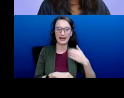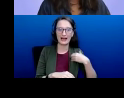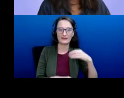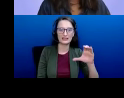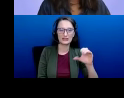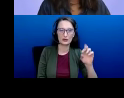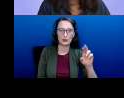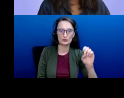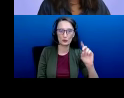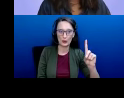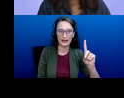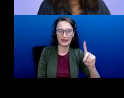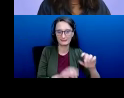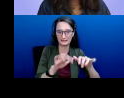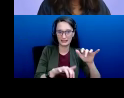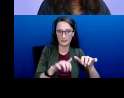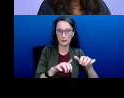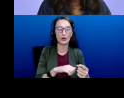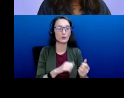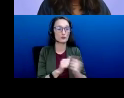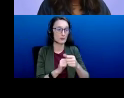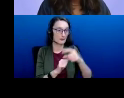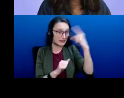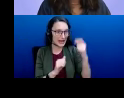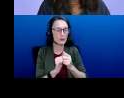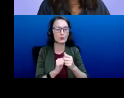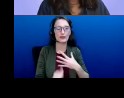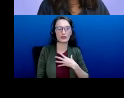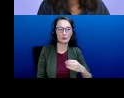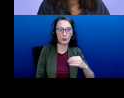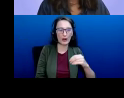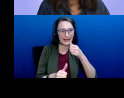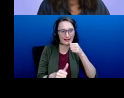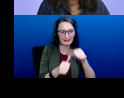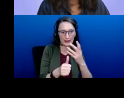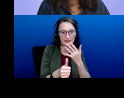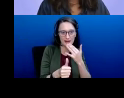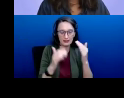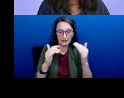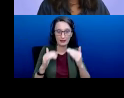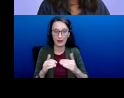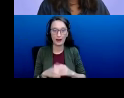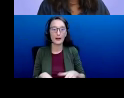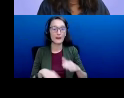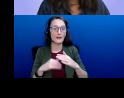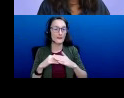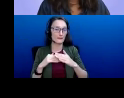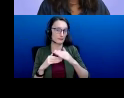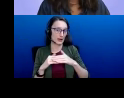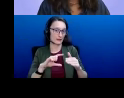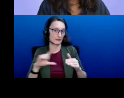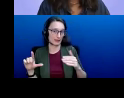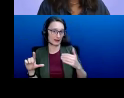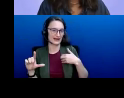one white with black font. Bottom left is a gray and silver ergonomic mouse, and bottom right is